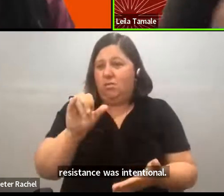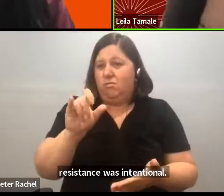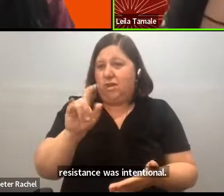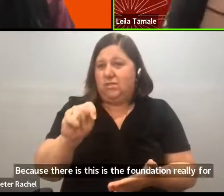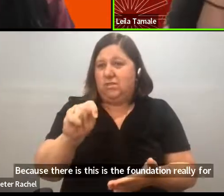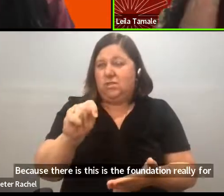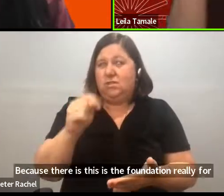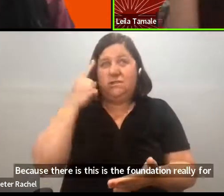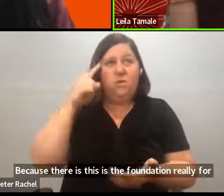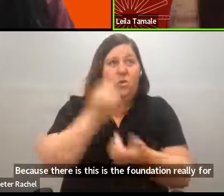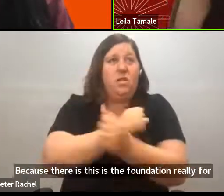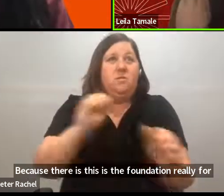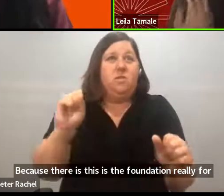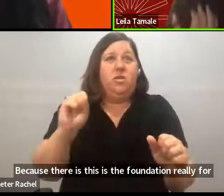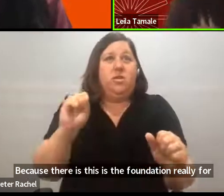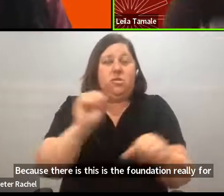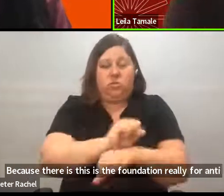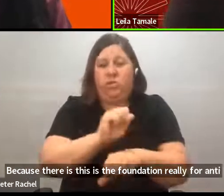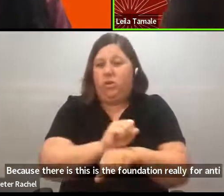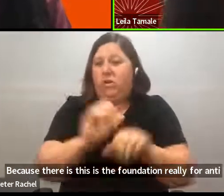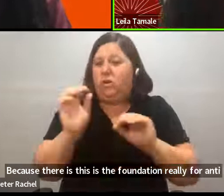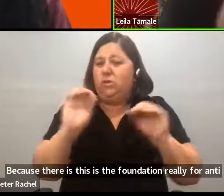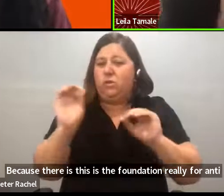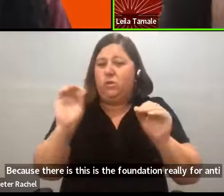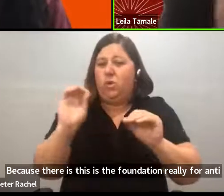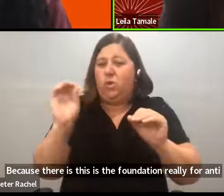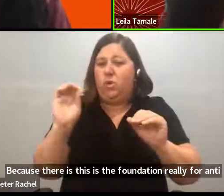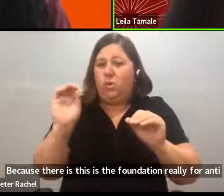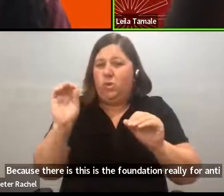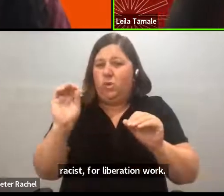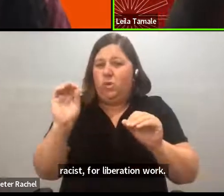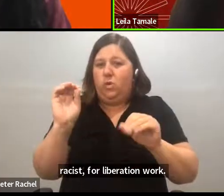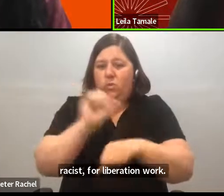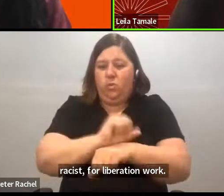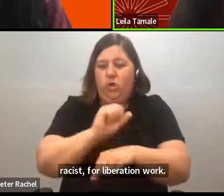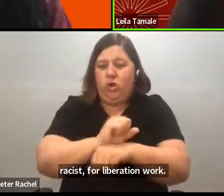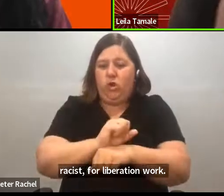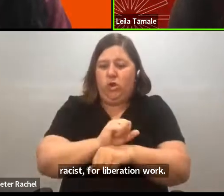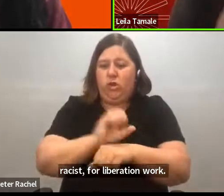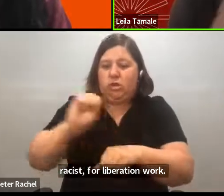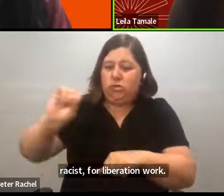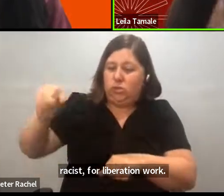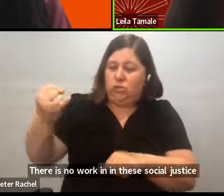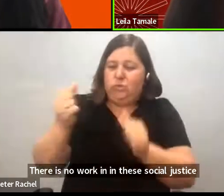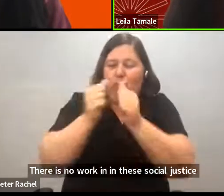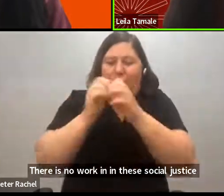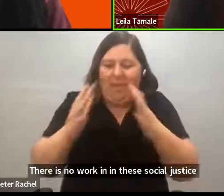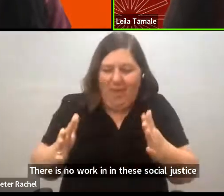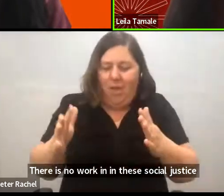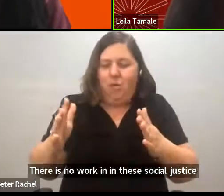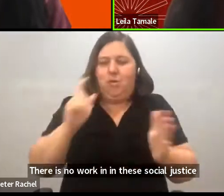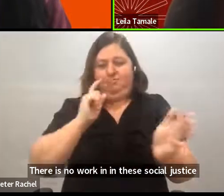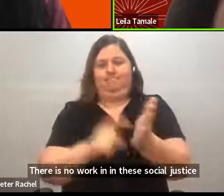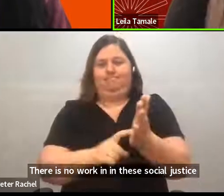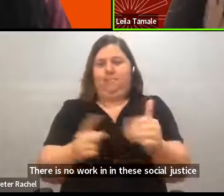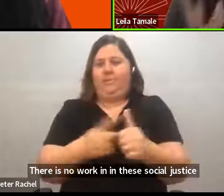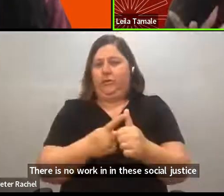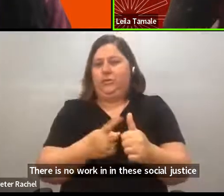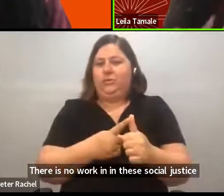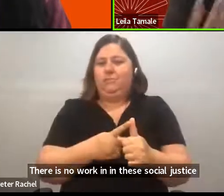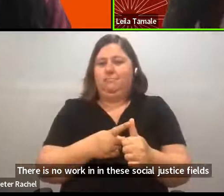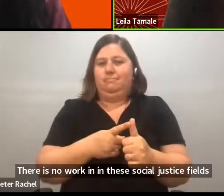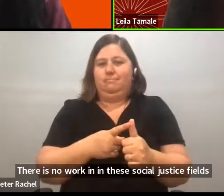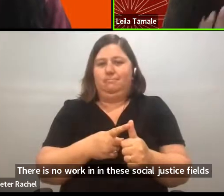work. There is no work in these social justice fields without first acknowledging that